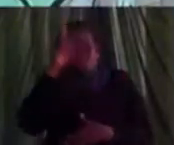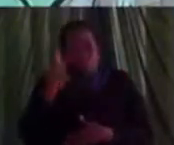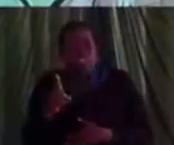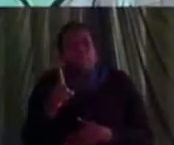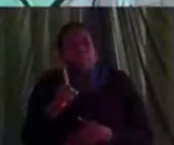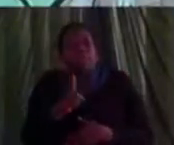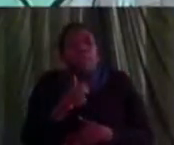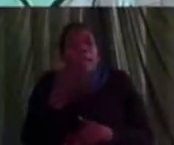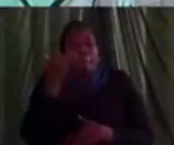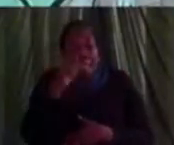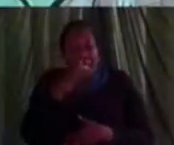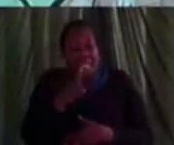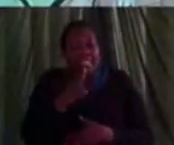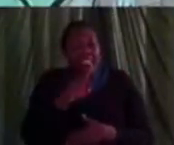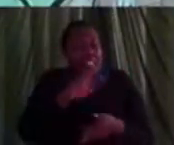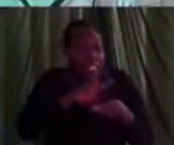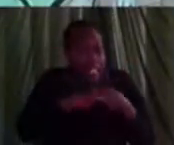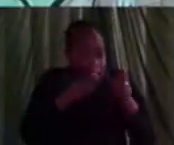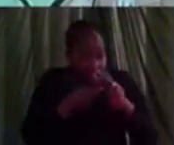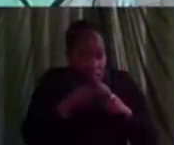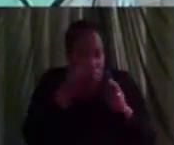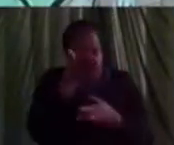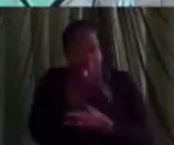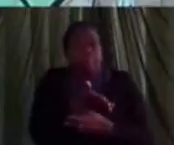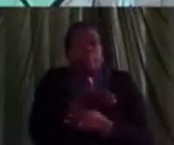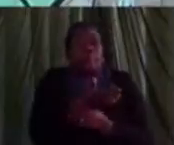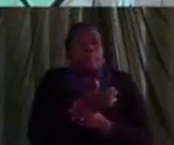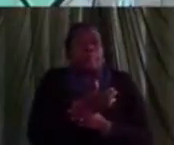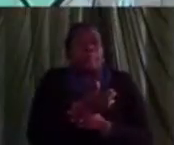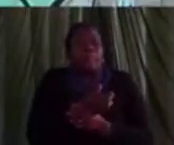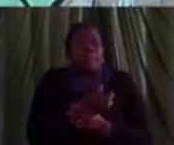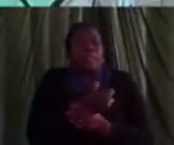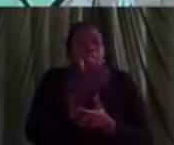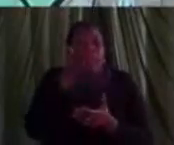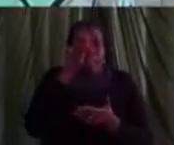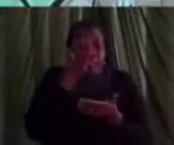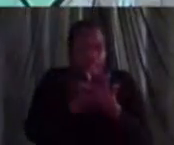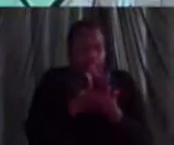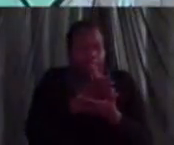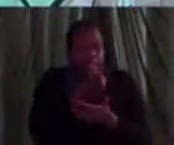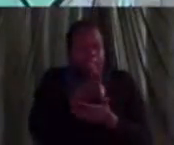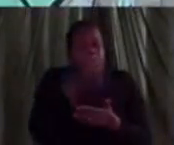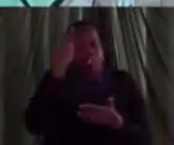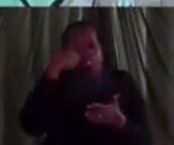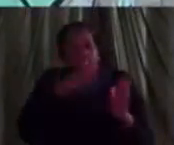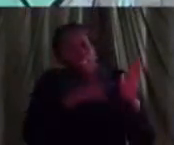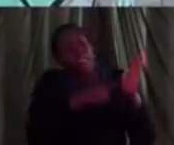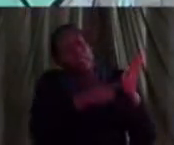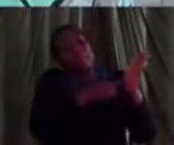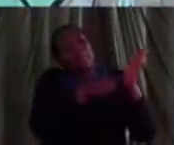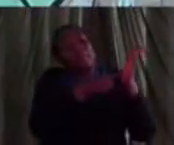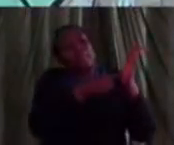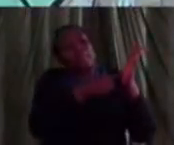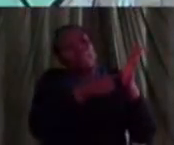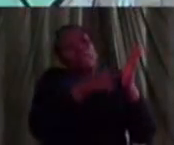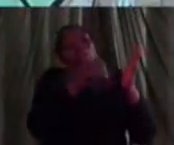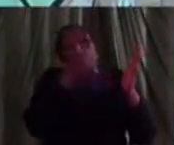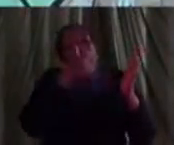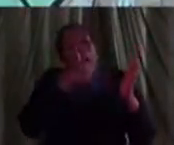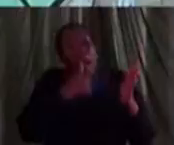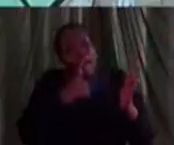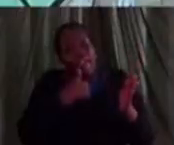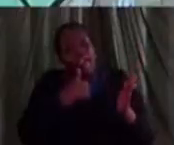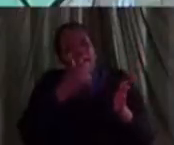of that relationship, yes, the fact that, for instance, I'm a junior